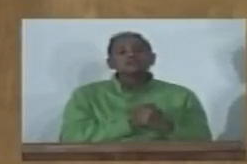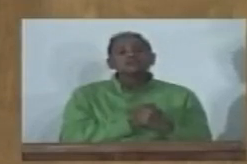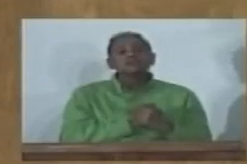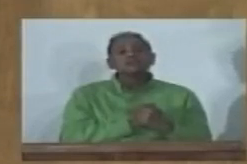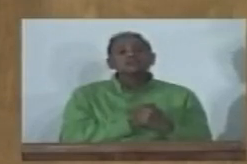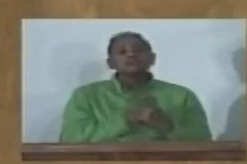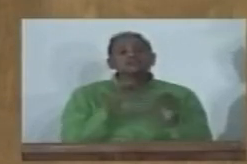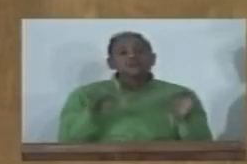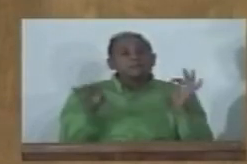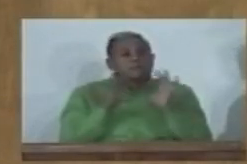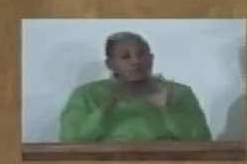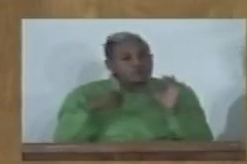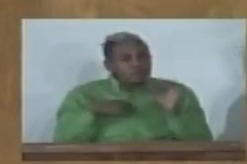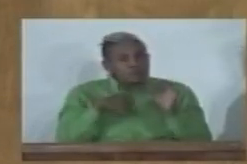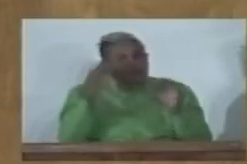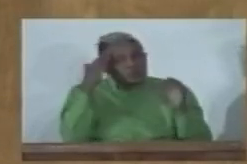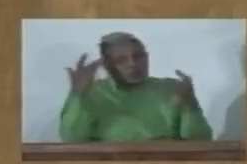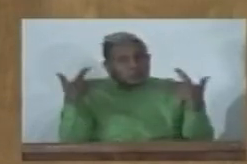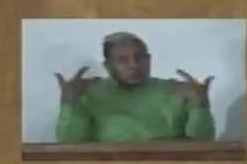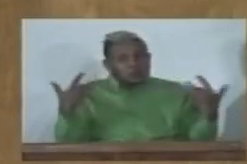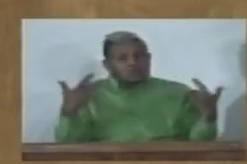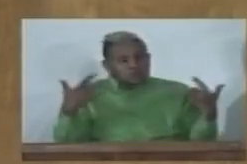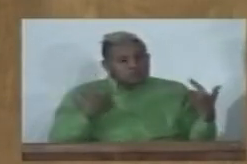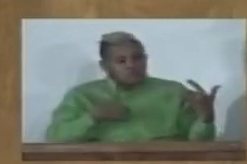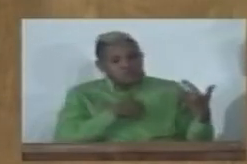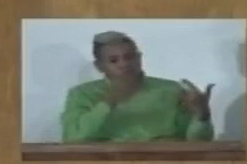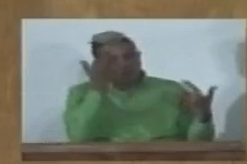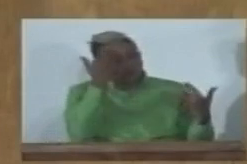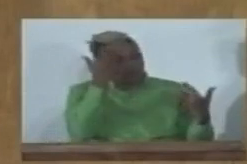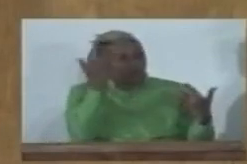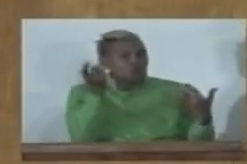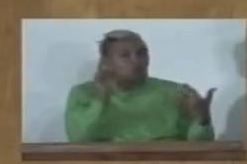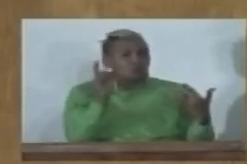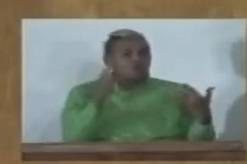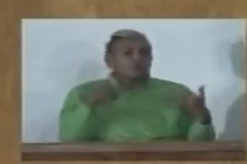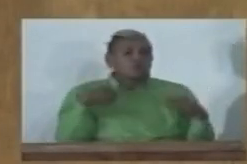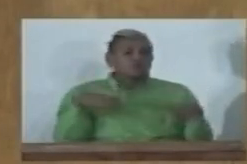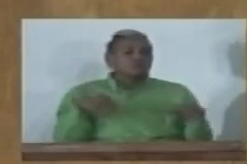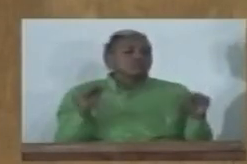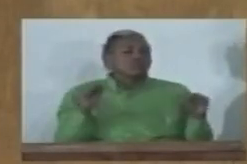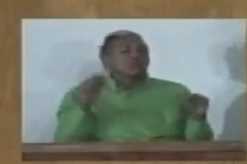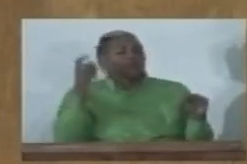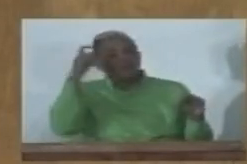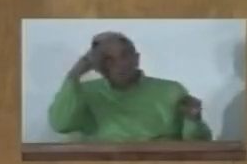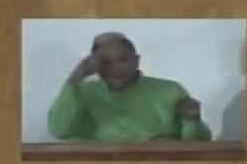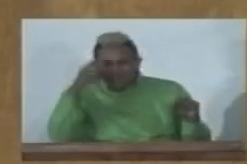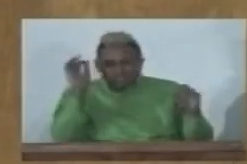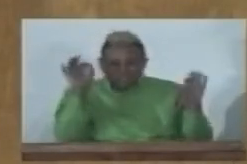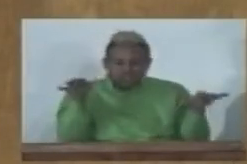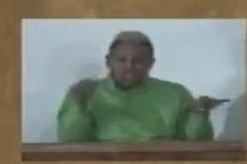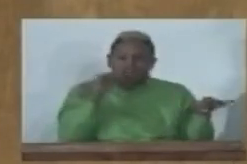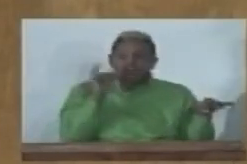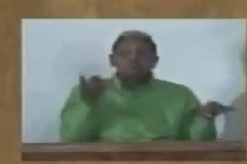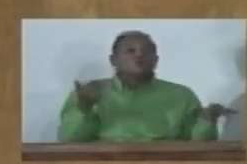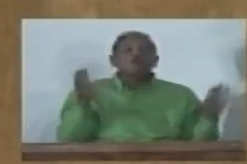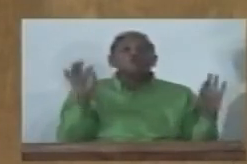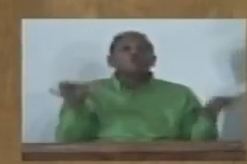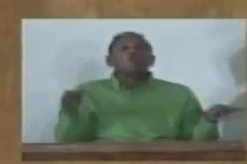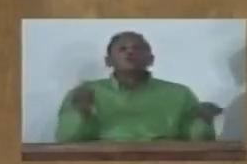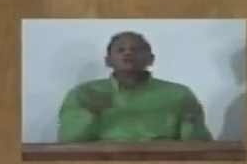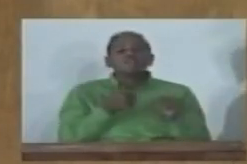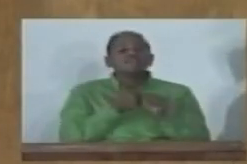this, so that we know we're taking wise decisions and we're not just